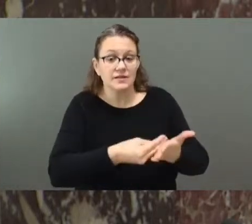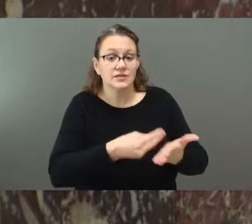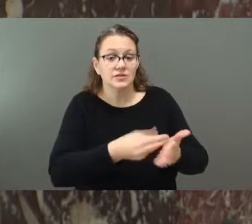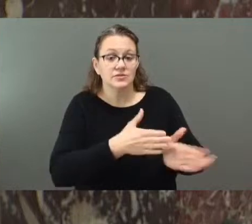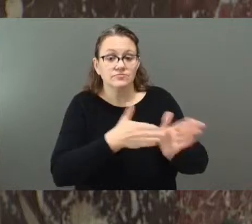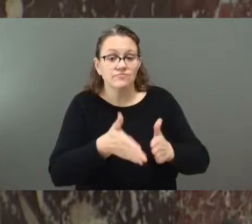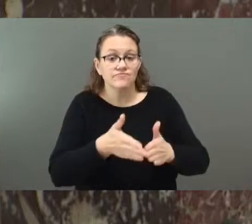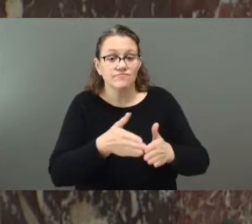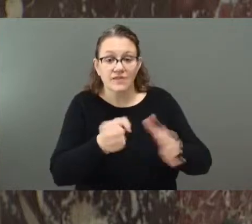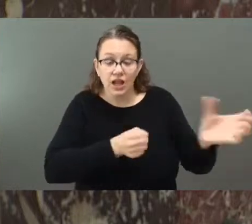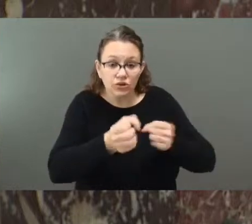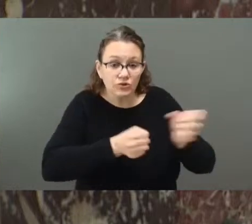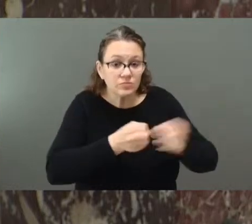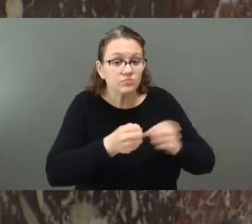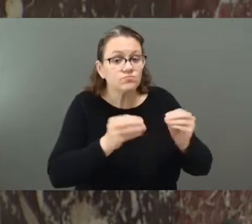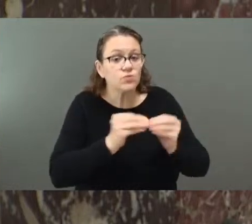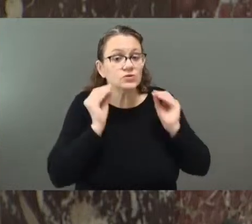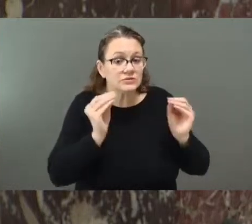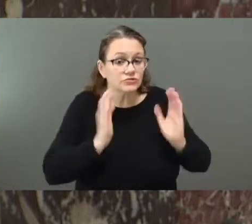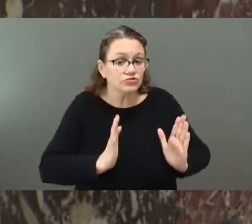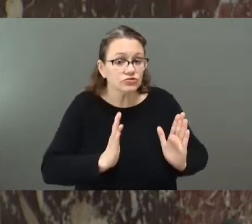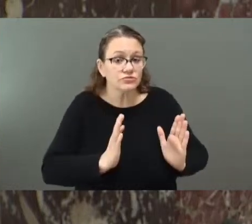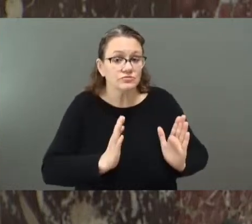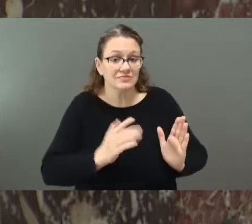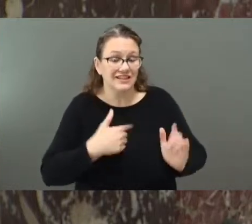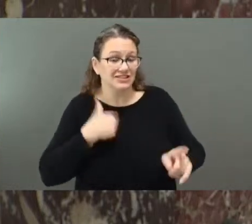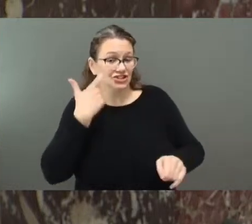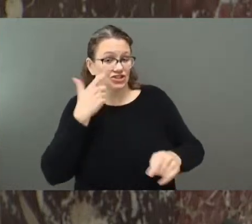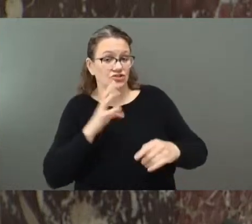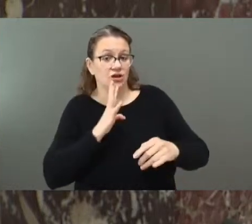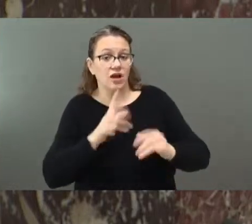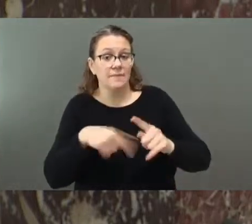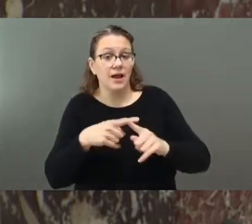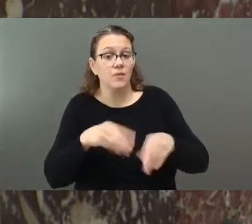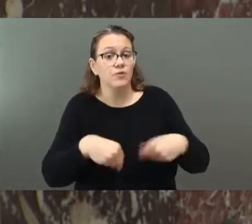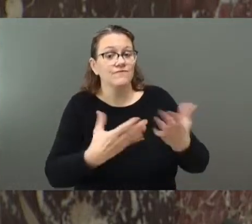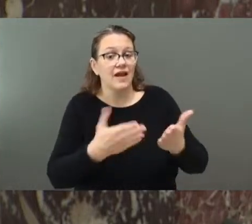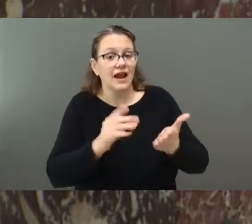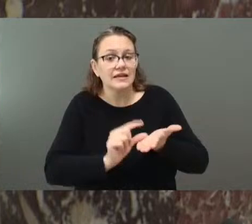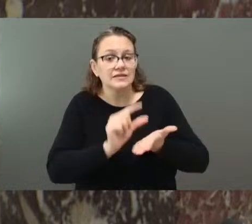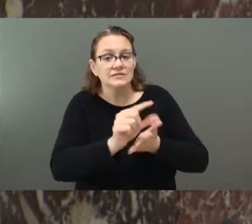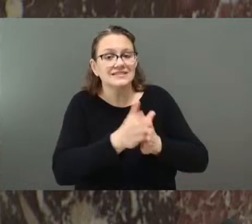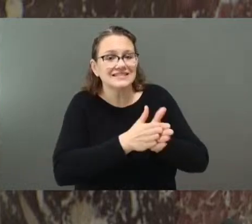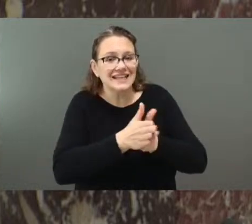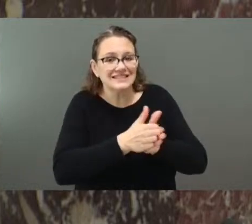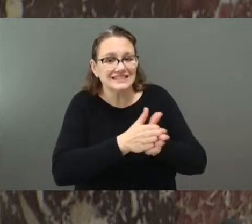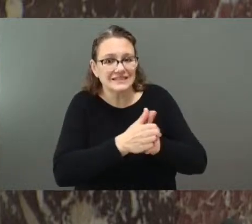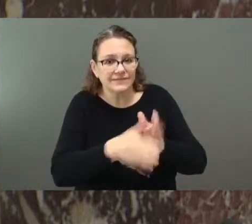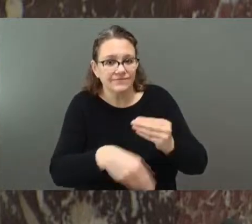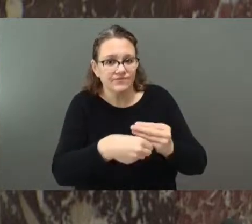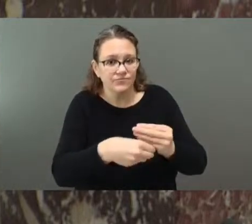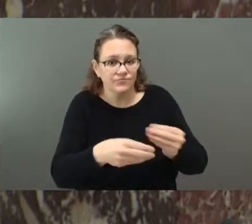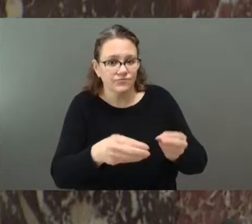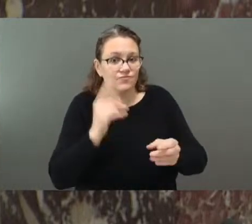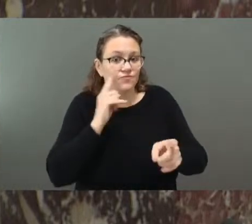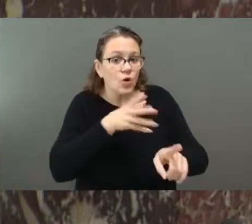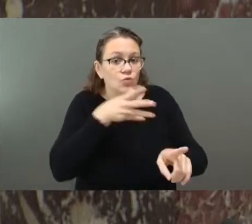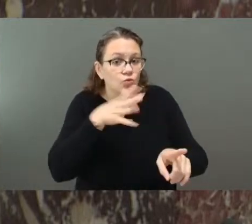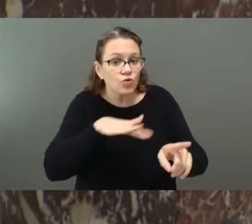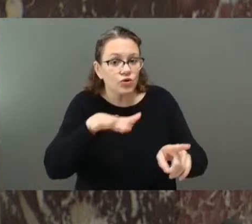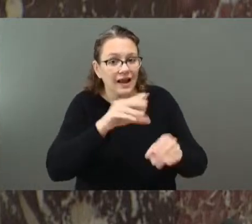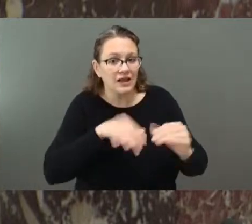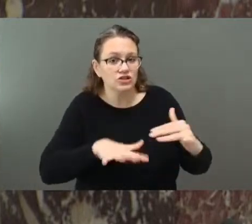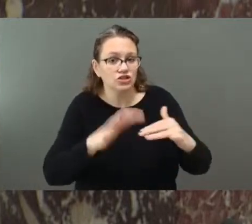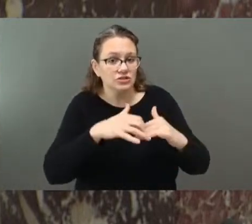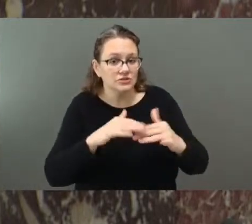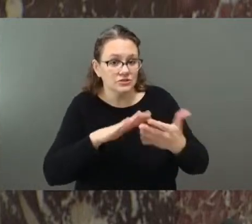just talked about the incentives that we are using for our rural and indigenous communities. With those incentives, we were